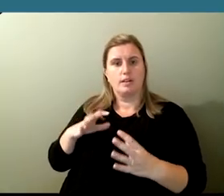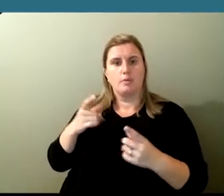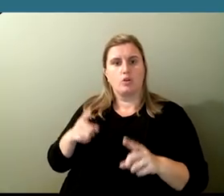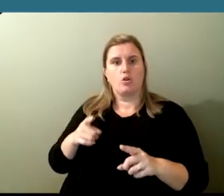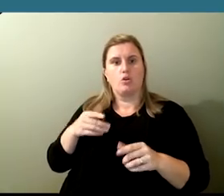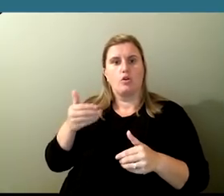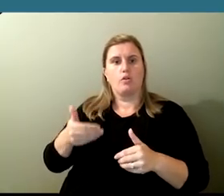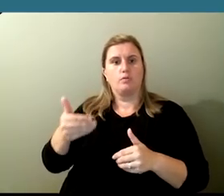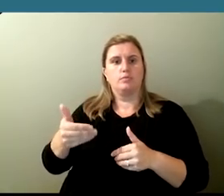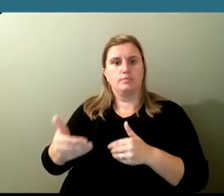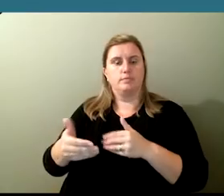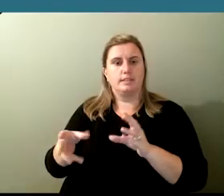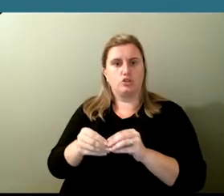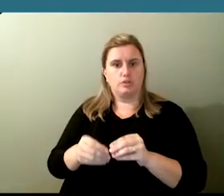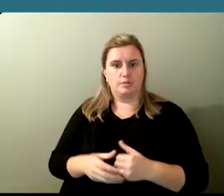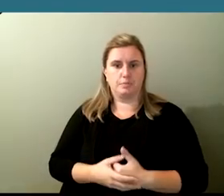subsequent sessions.